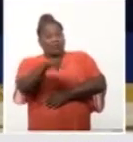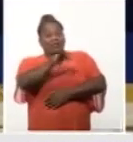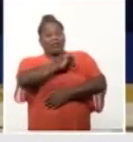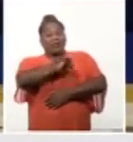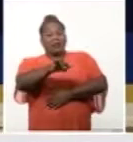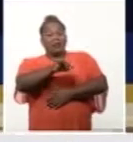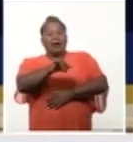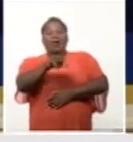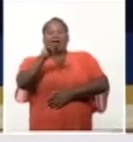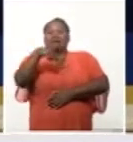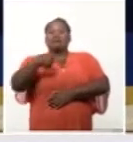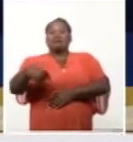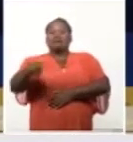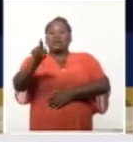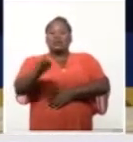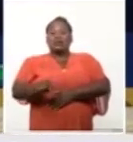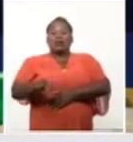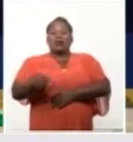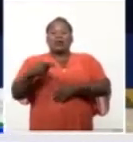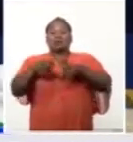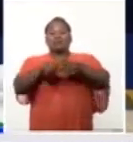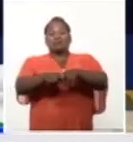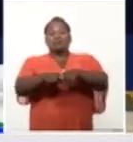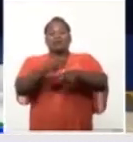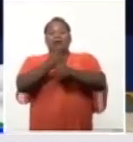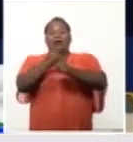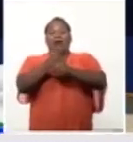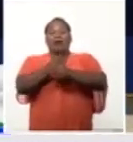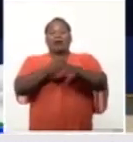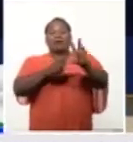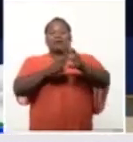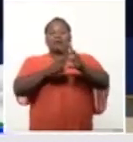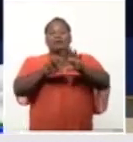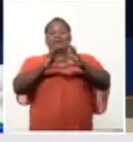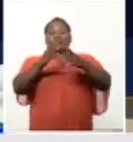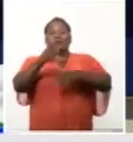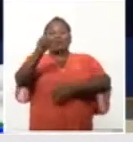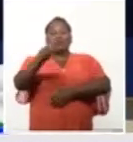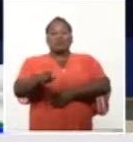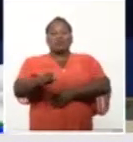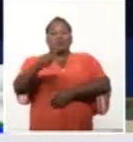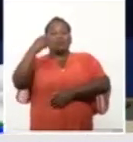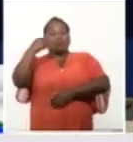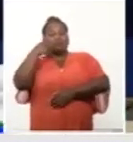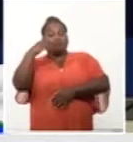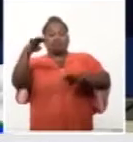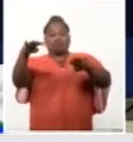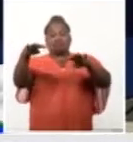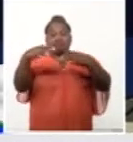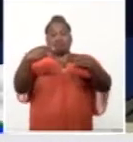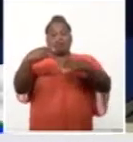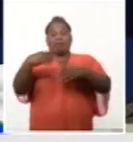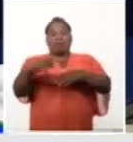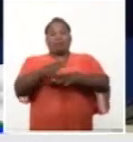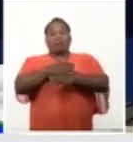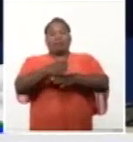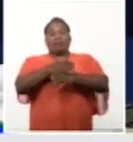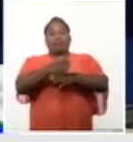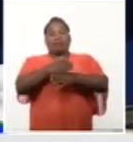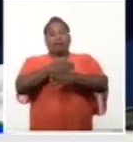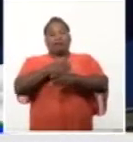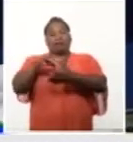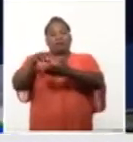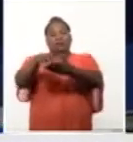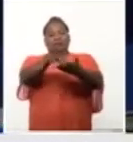Good morning to you, to all those who make possible this broadcast. Good morning to Abdiel, who is in the studio today, and